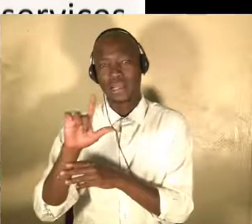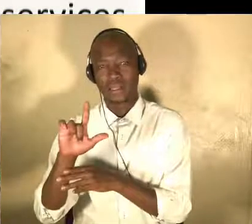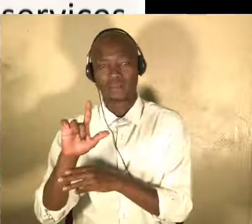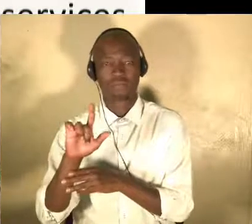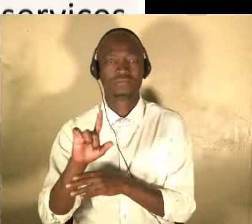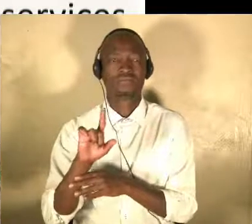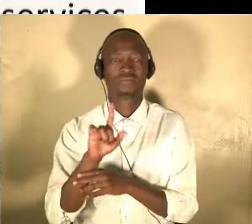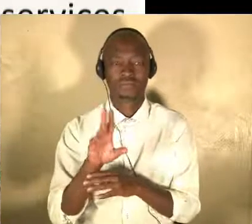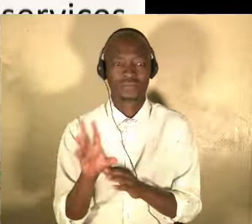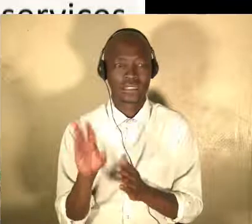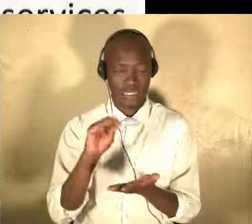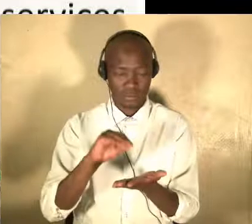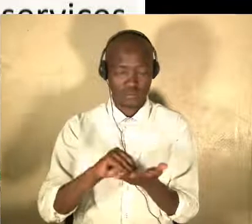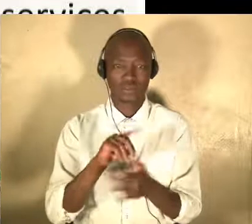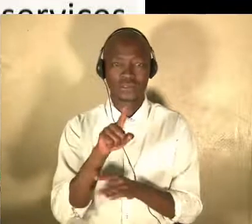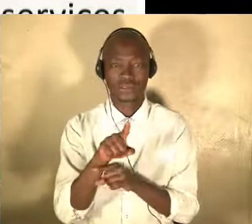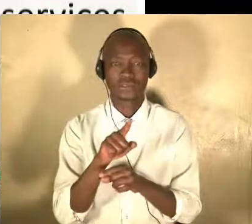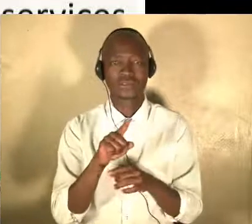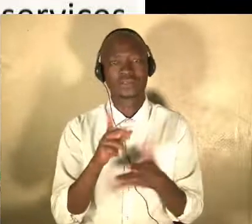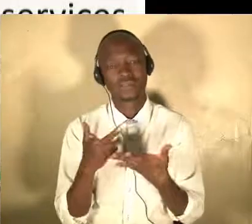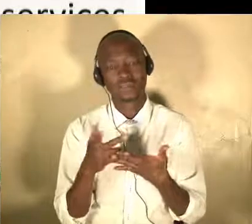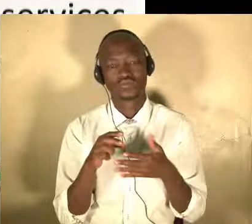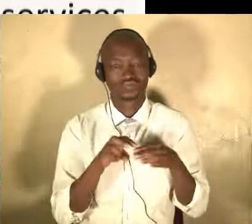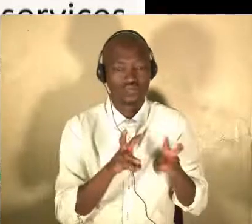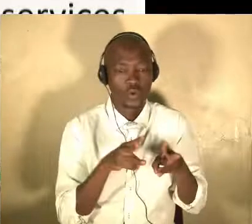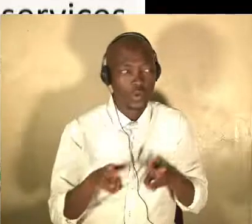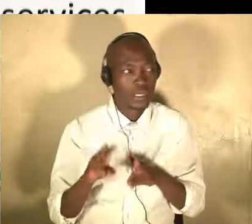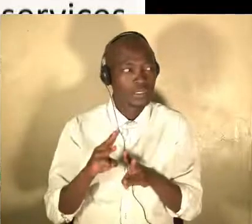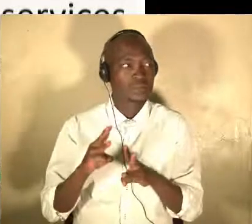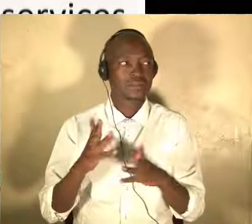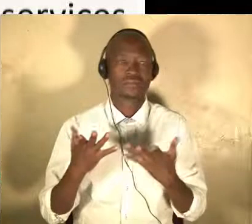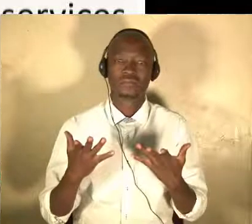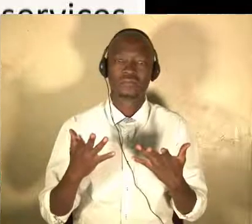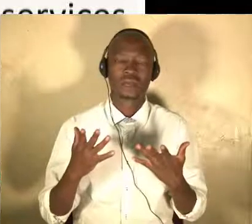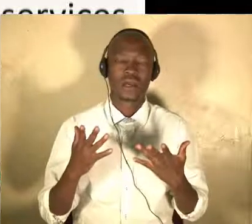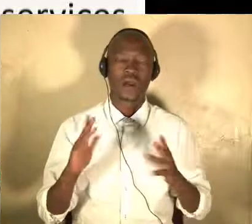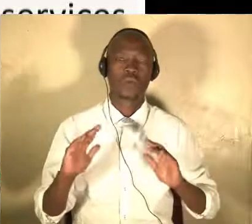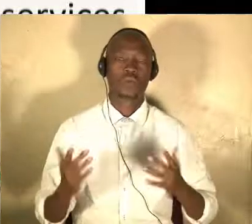puts these required mechanisms in a sense that